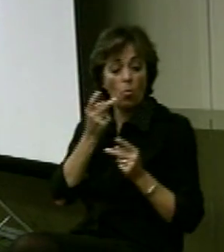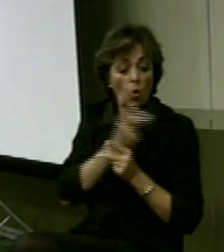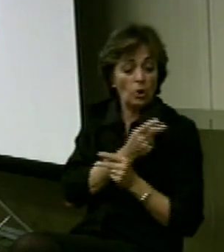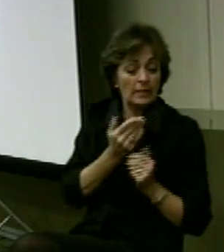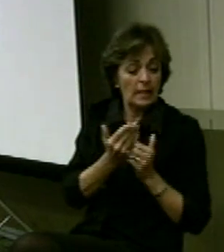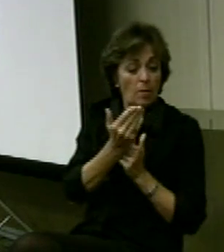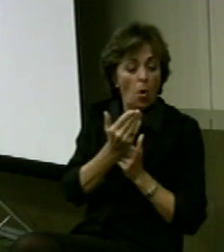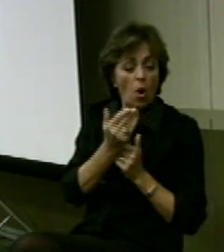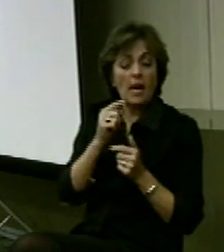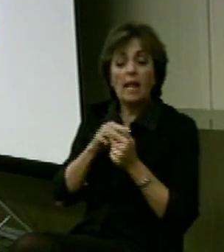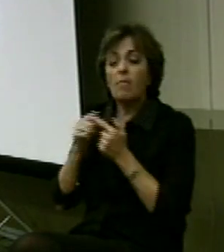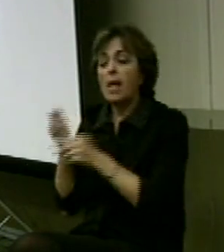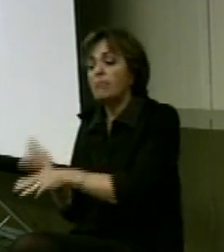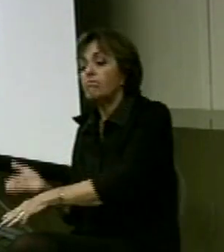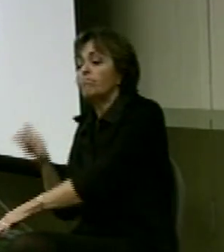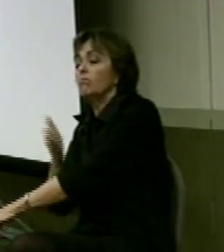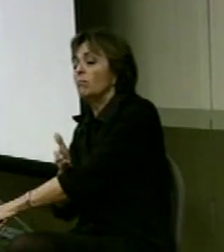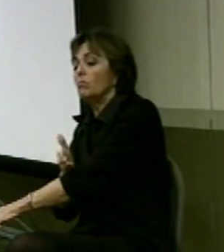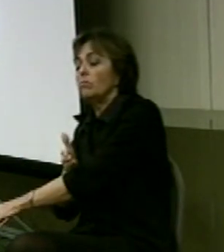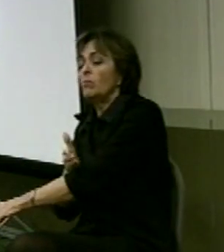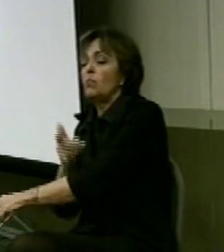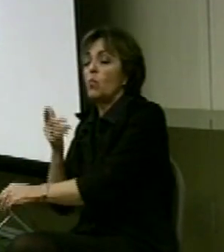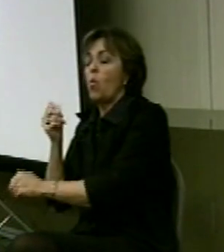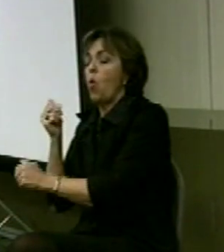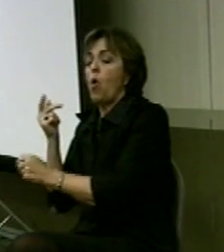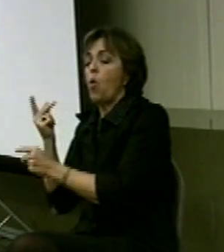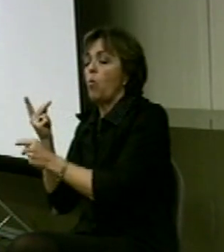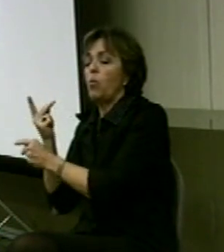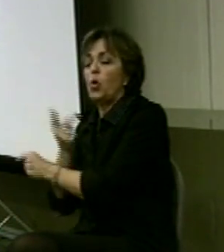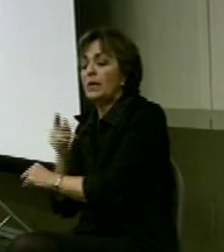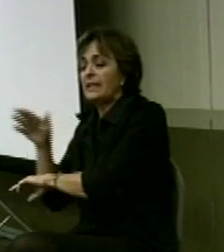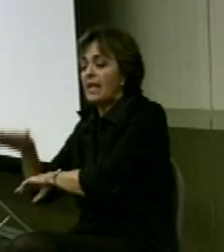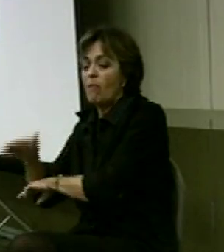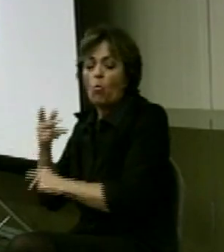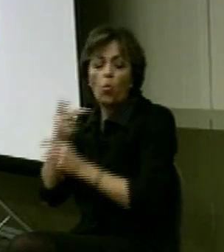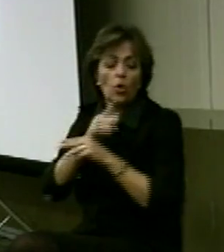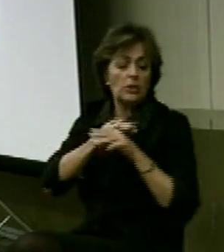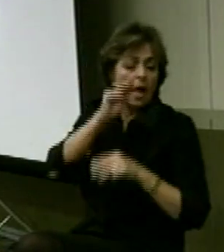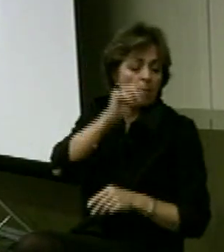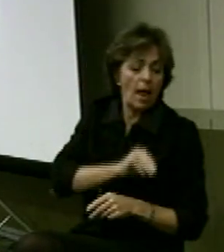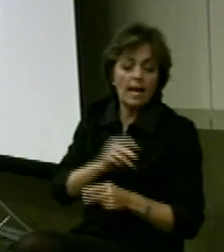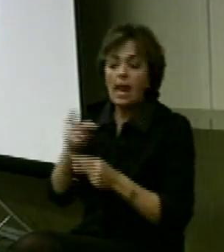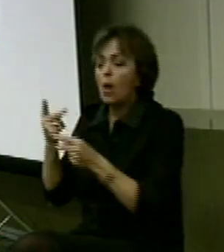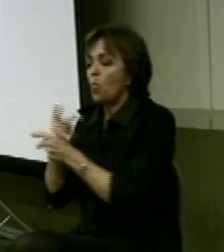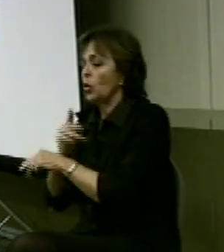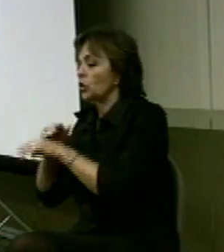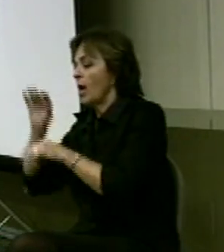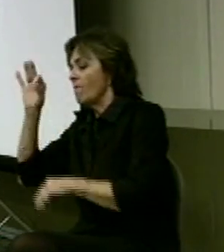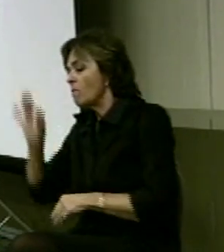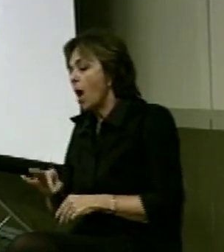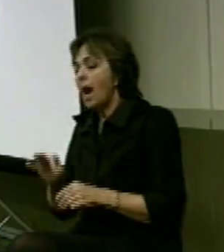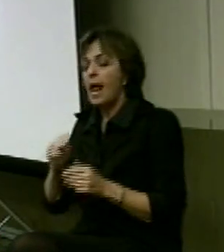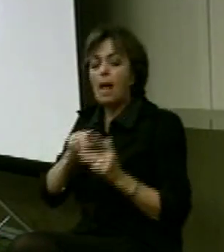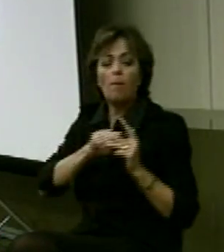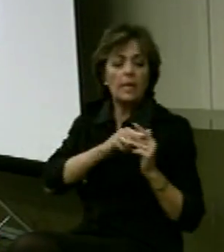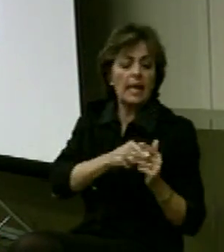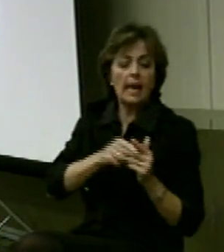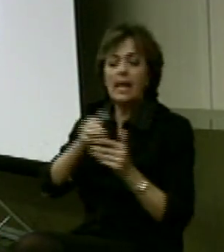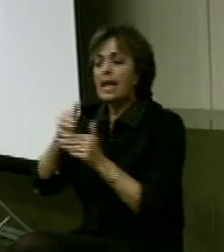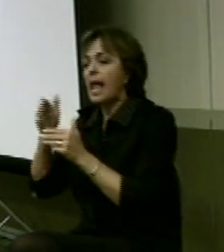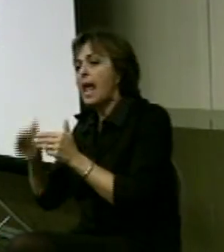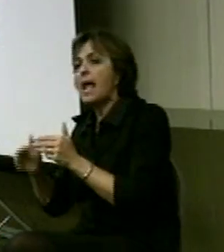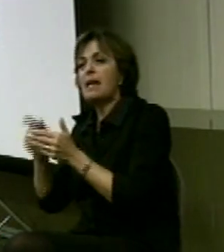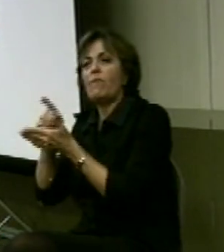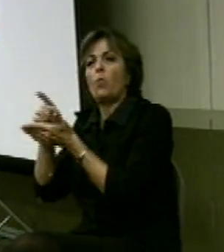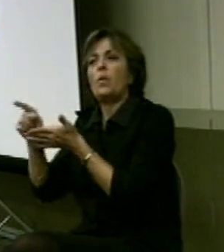the morning, and then it gets better, and it gets worse in the afternoon, or it's worse on Mondays, worse on Fridays, beginning of weeks, end of